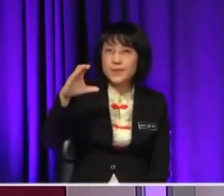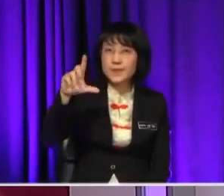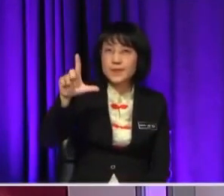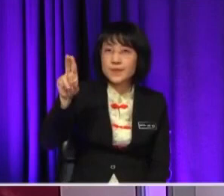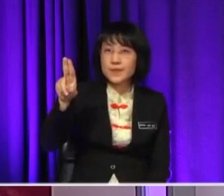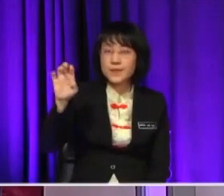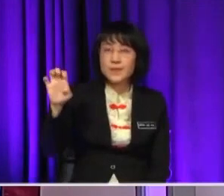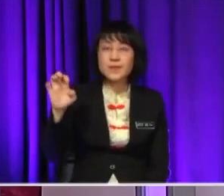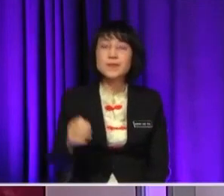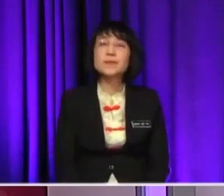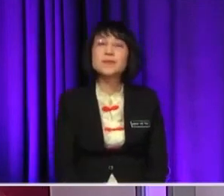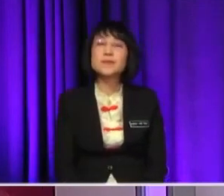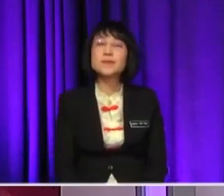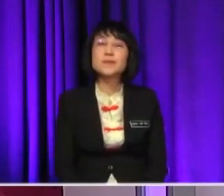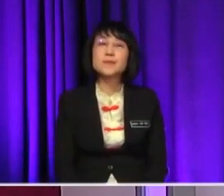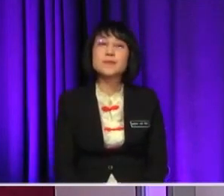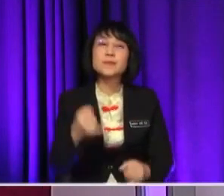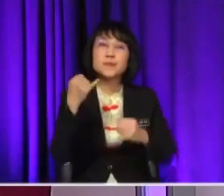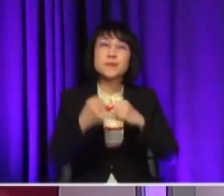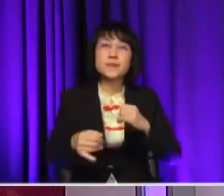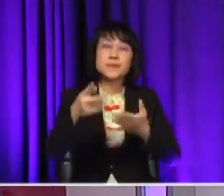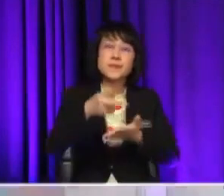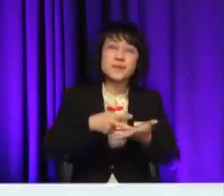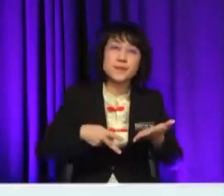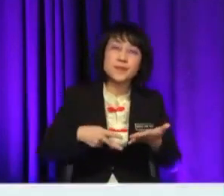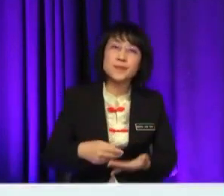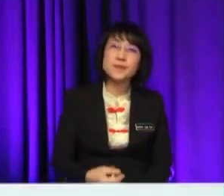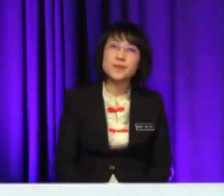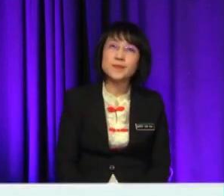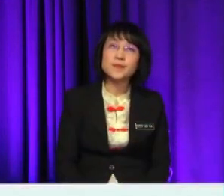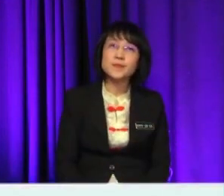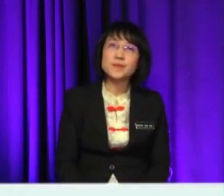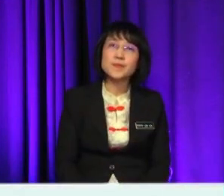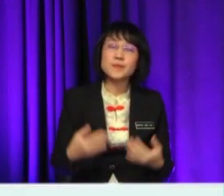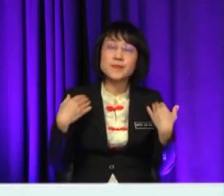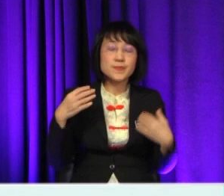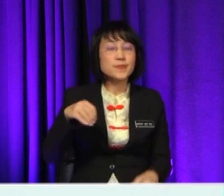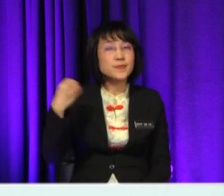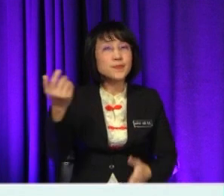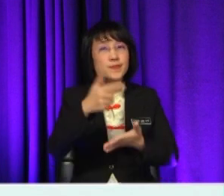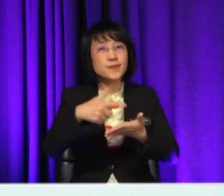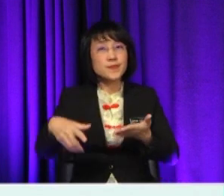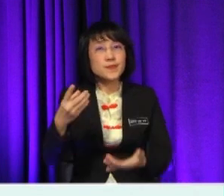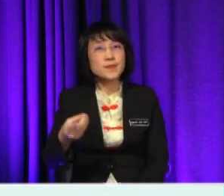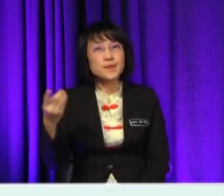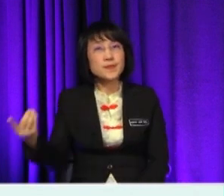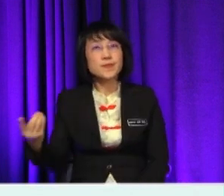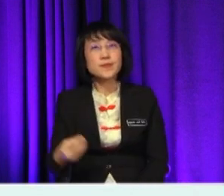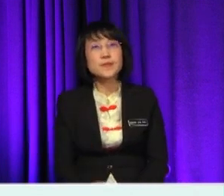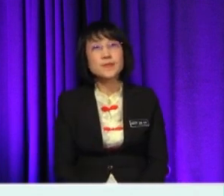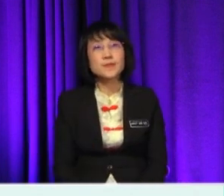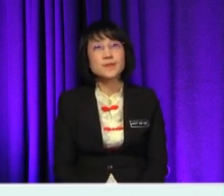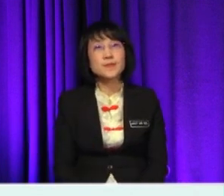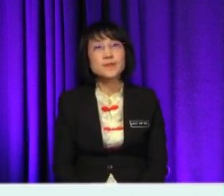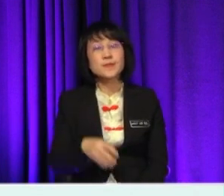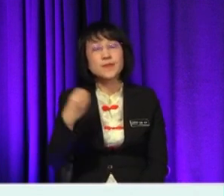at the last stanza. Any other lit device that you see other than